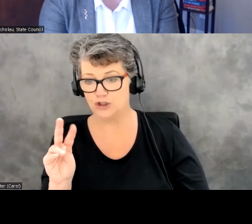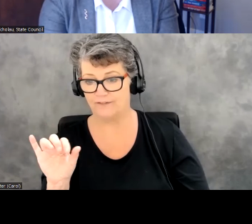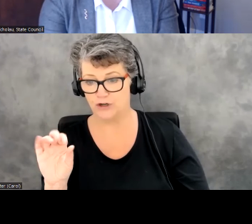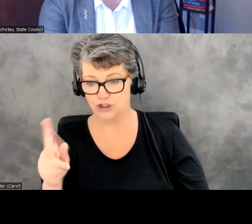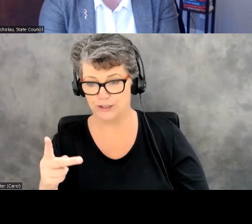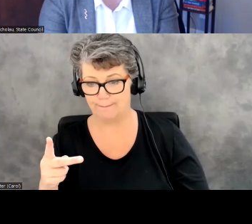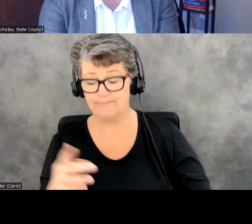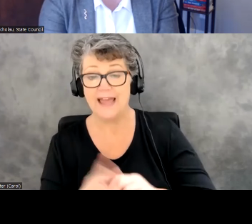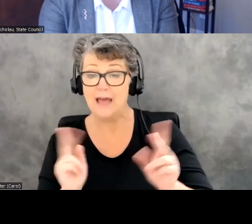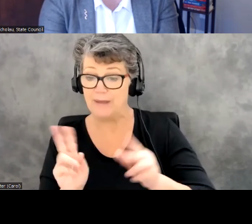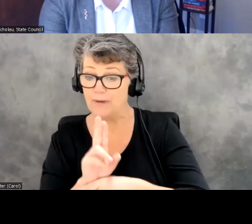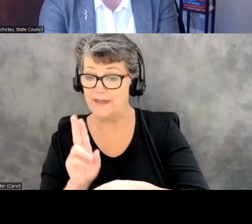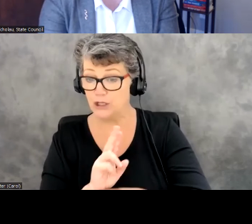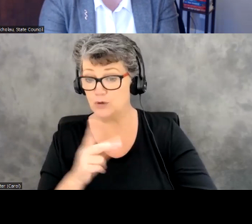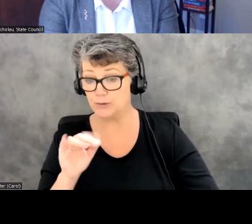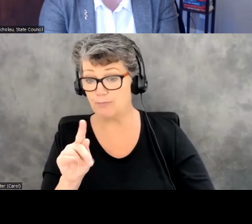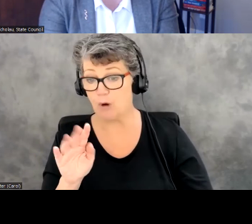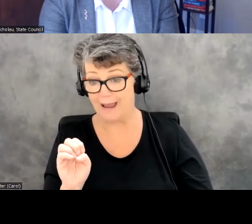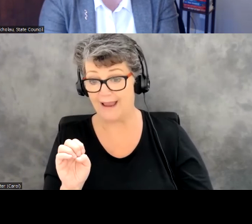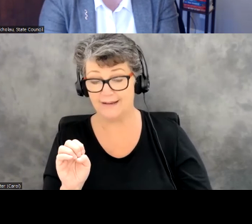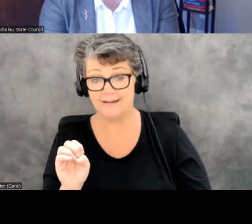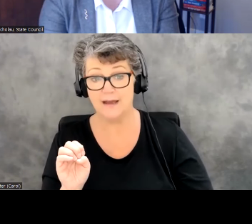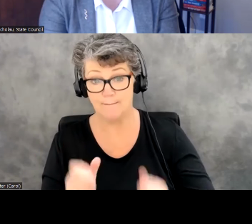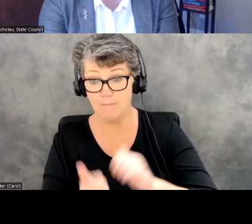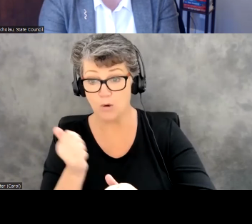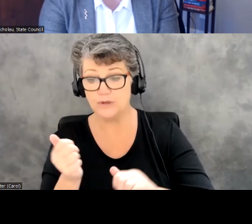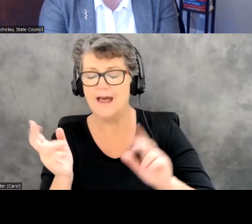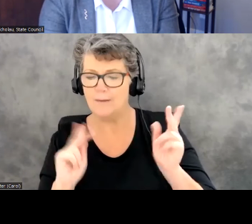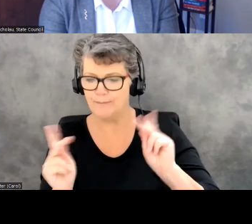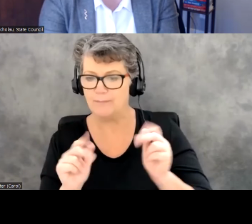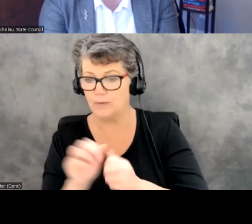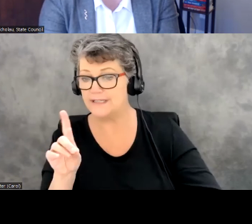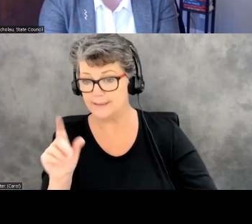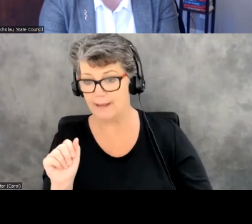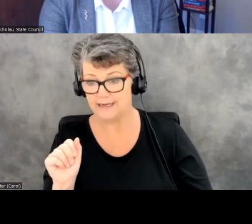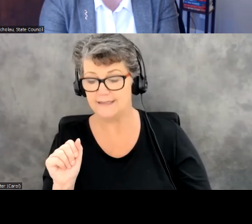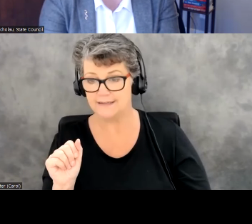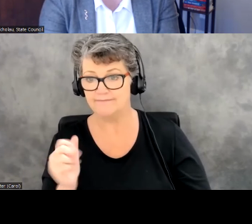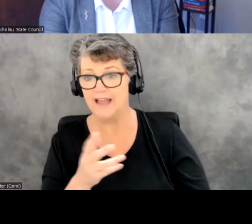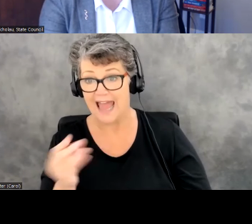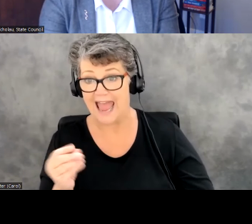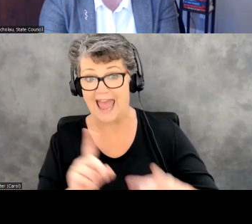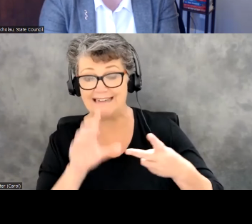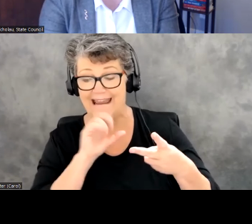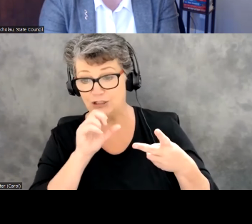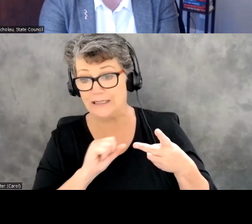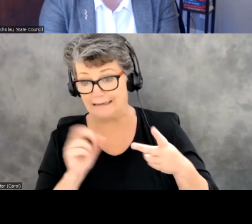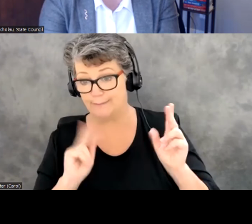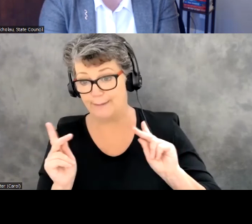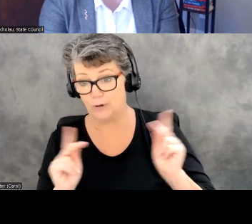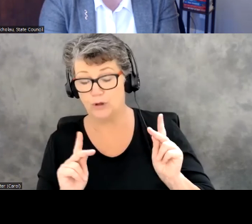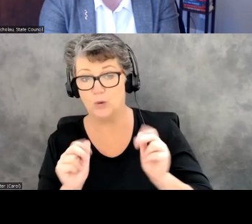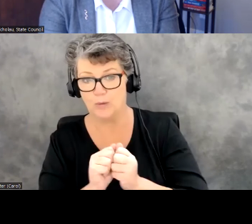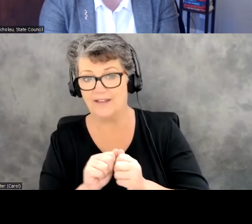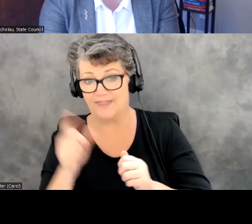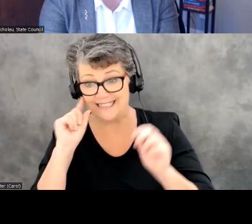who use probate conservatorships the most are individuals with disabilities and our aging population with dementia